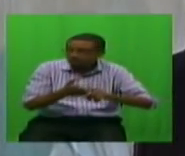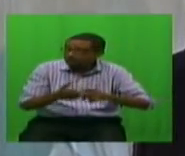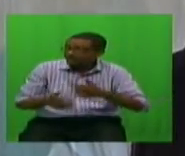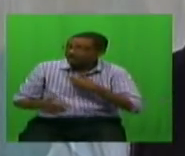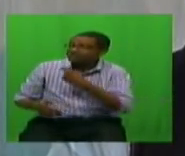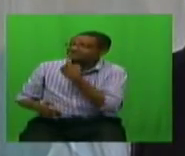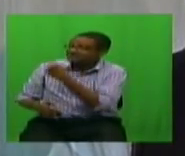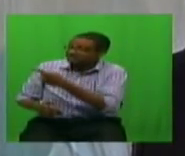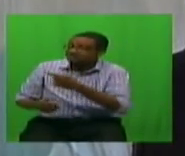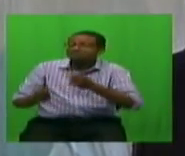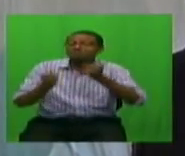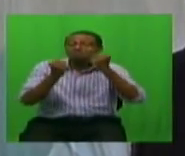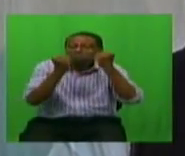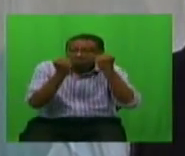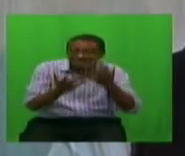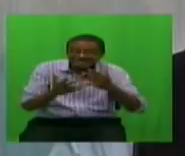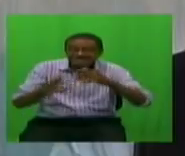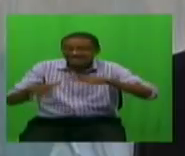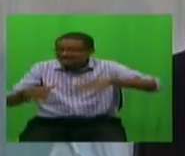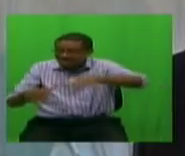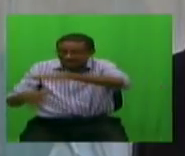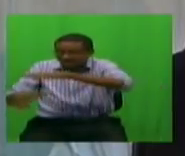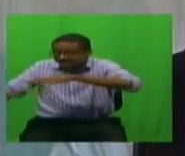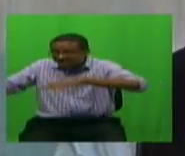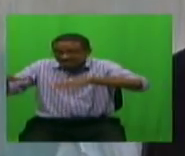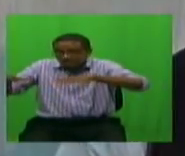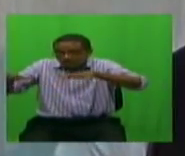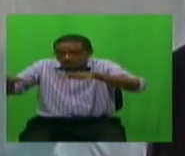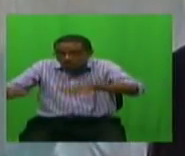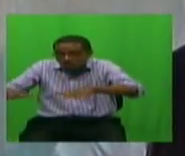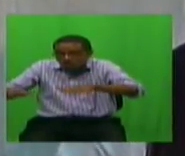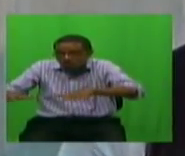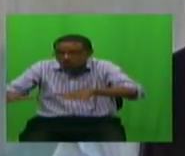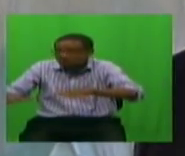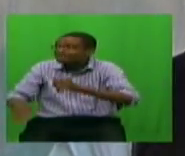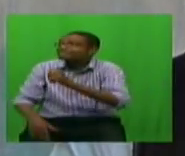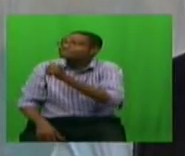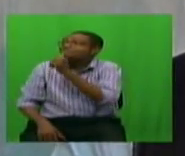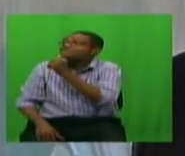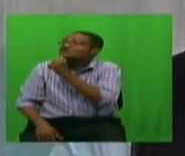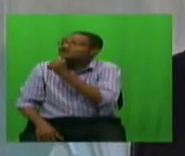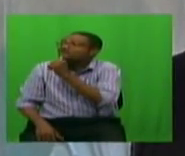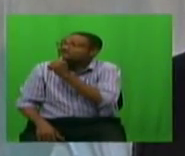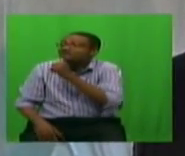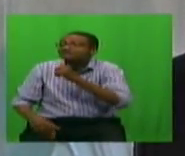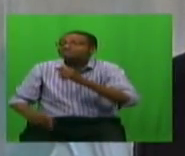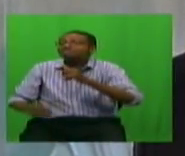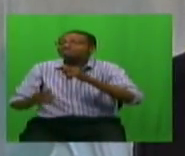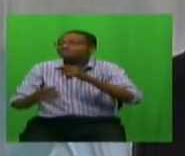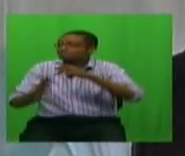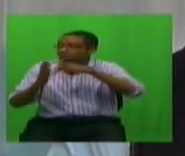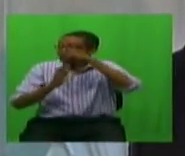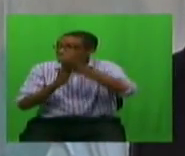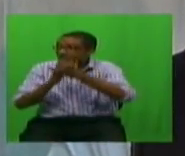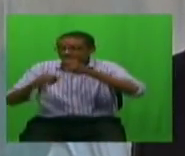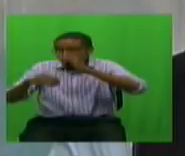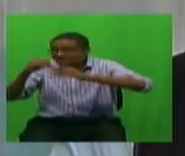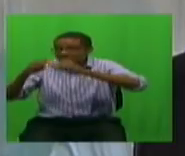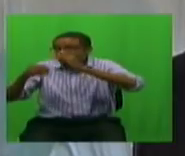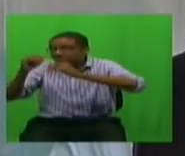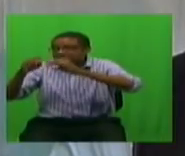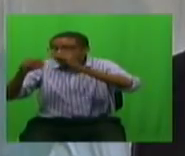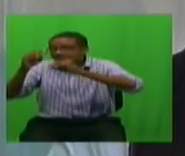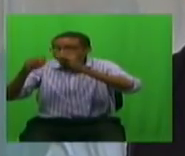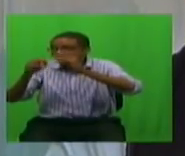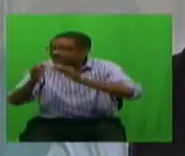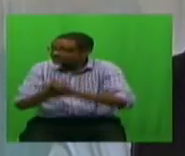areas, private projects being built as we currently speak, very, very close and in